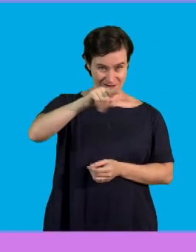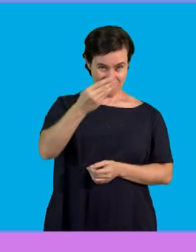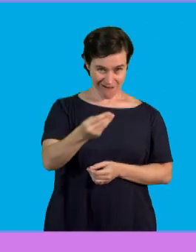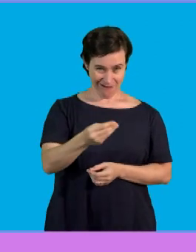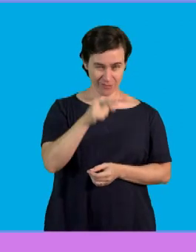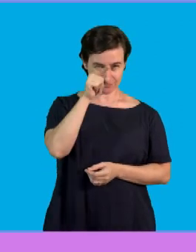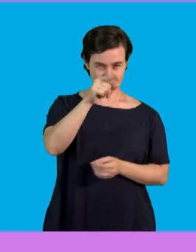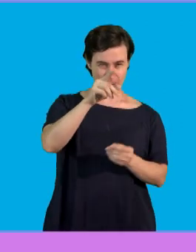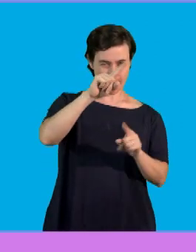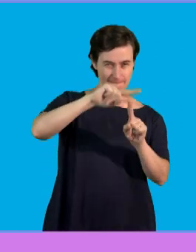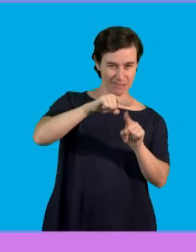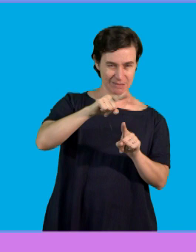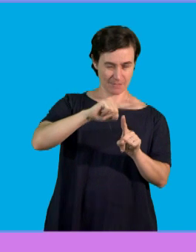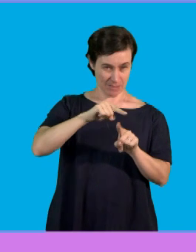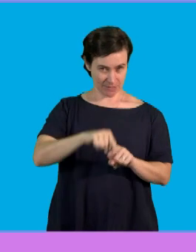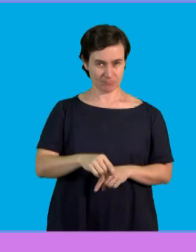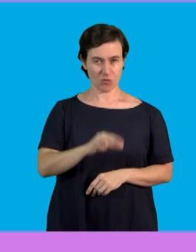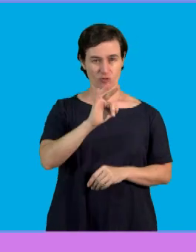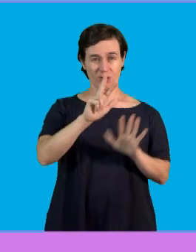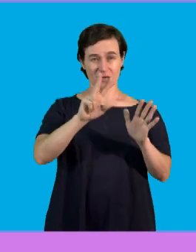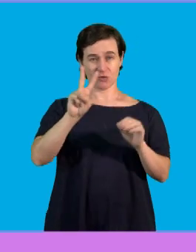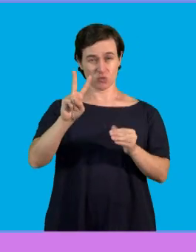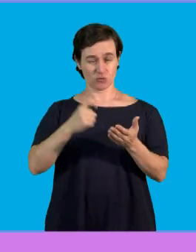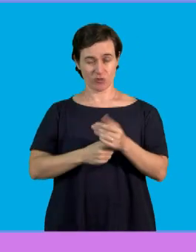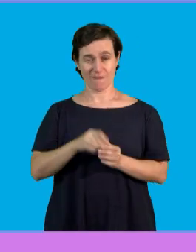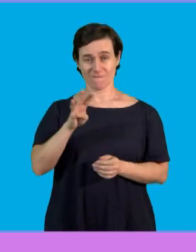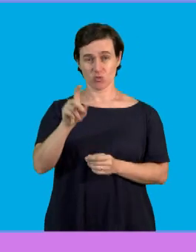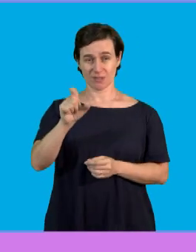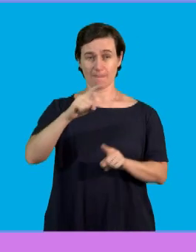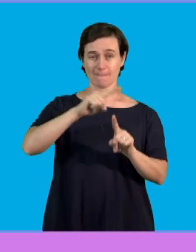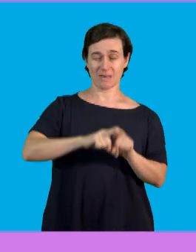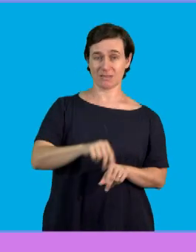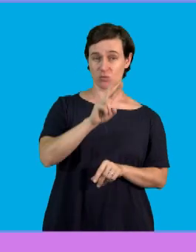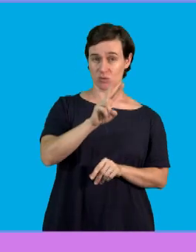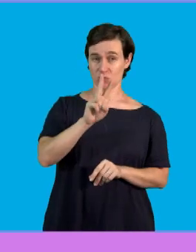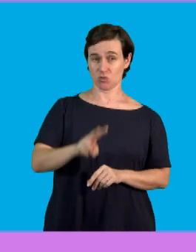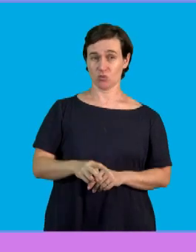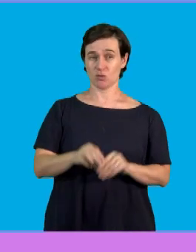we have 382 rand 14 cents plus